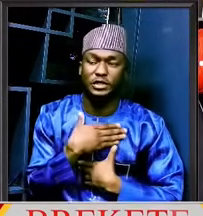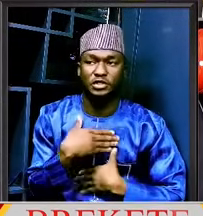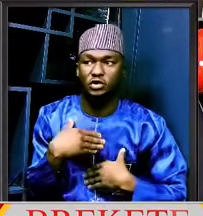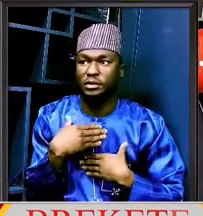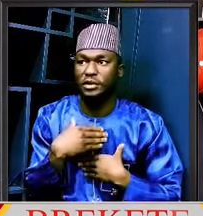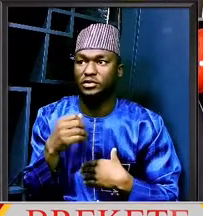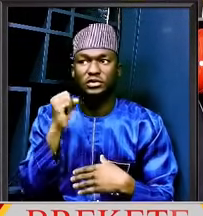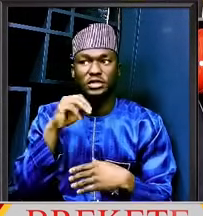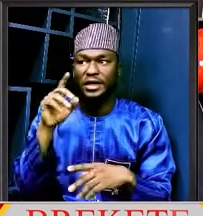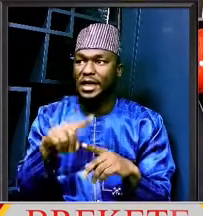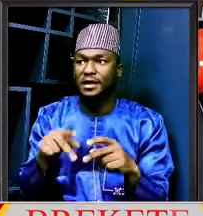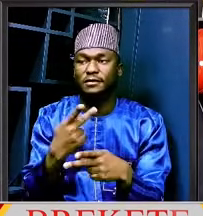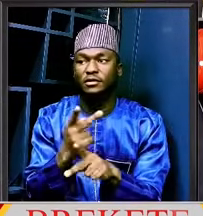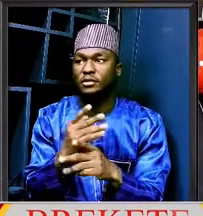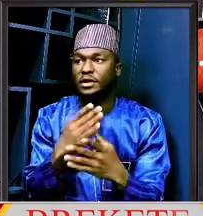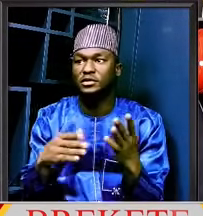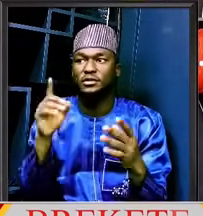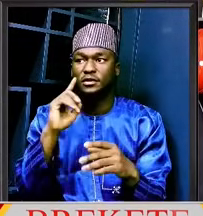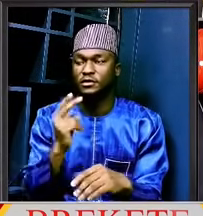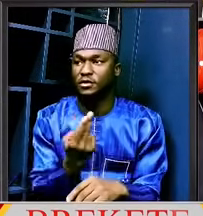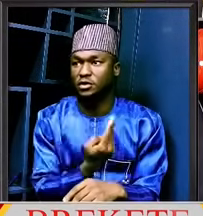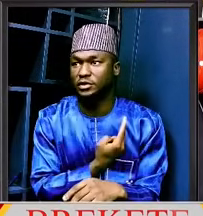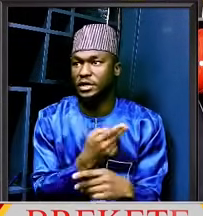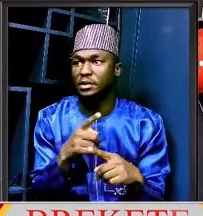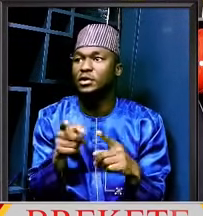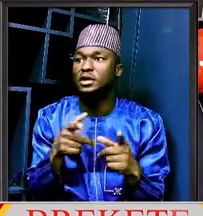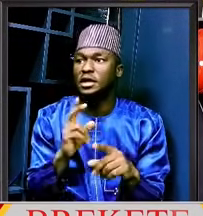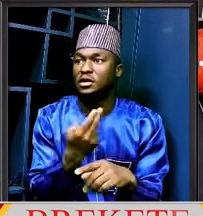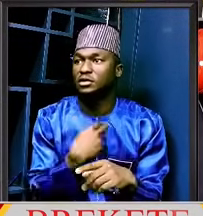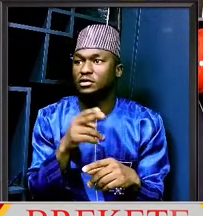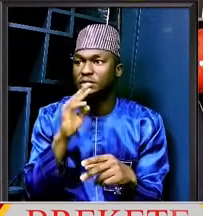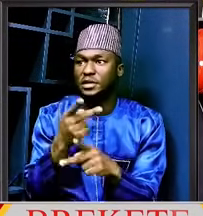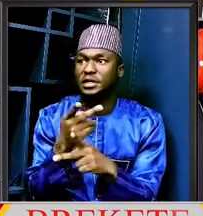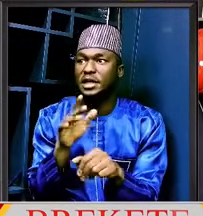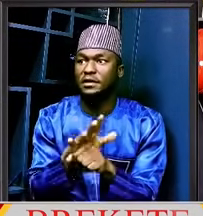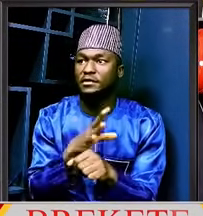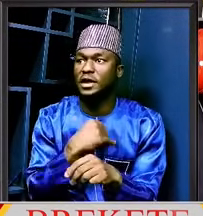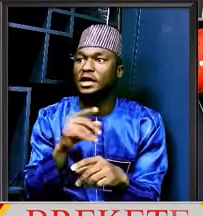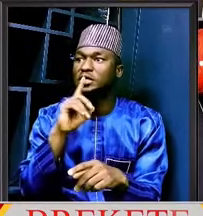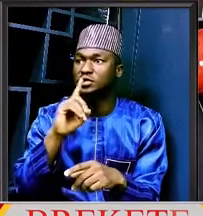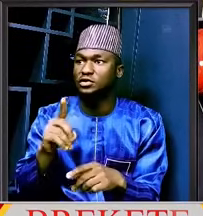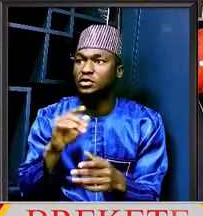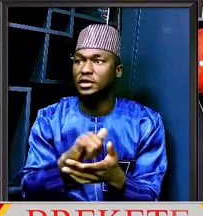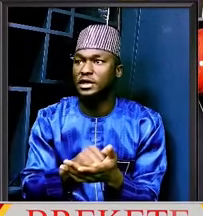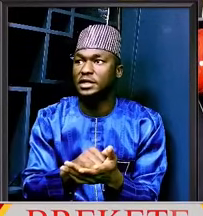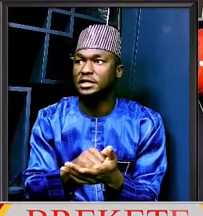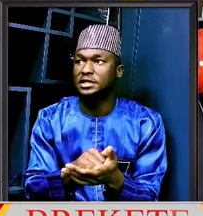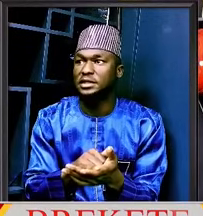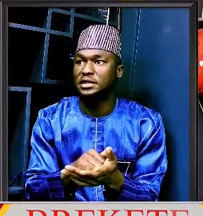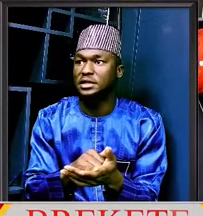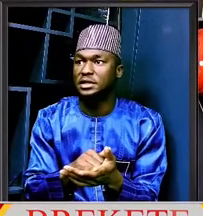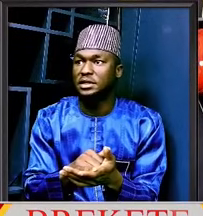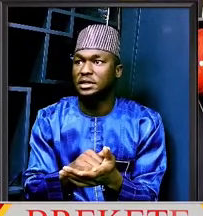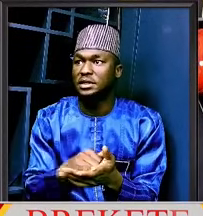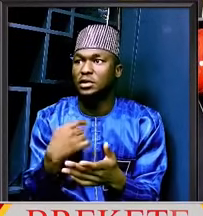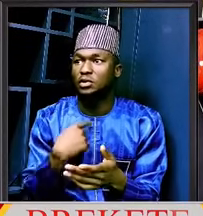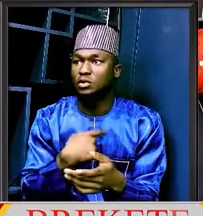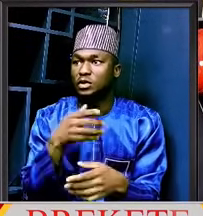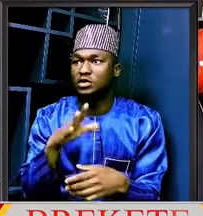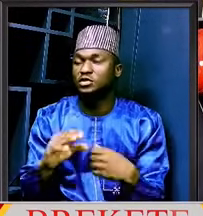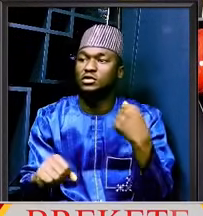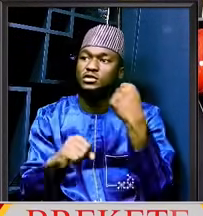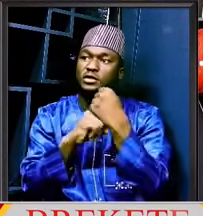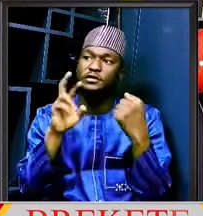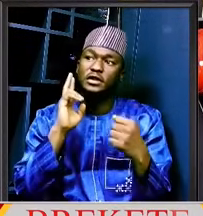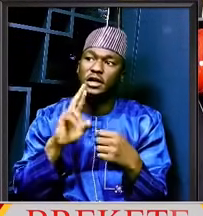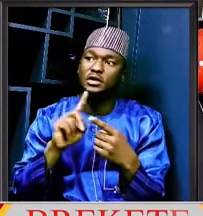able to provide for us again. So we should just take care of ourselves and ensure that and support her so that she can embark